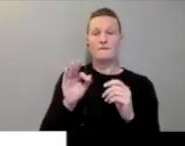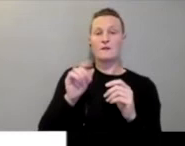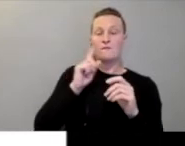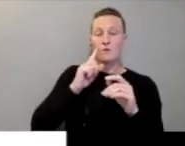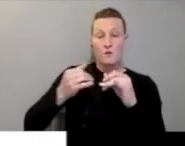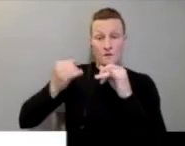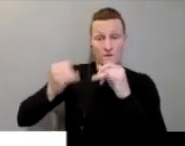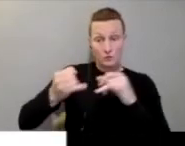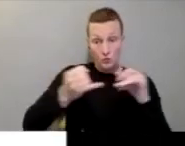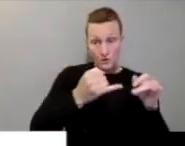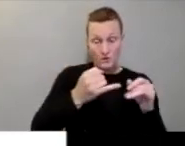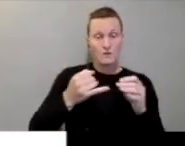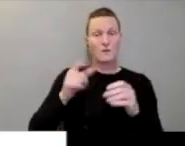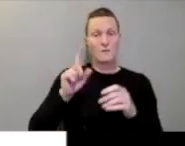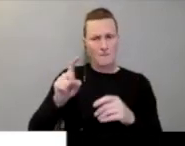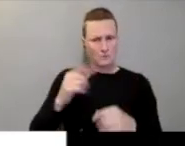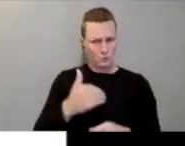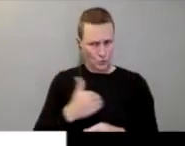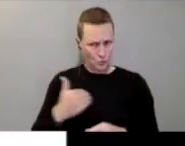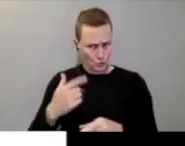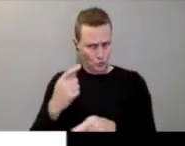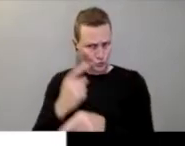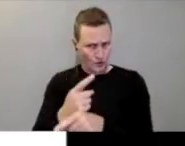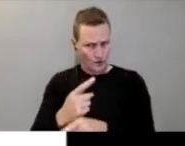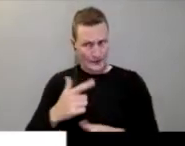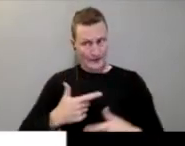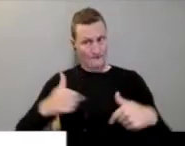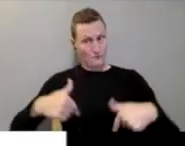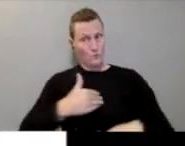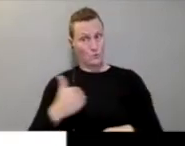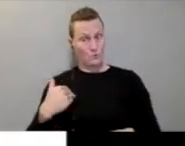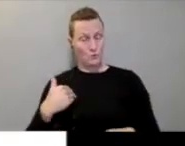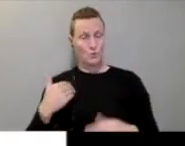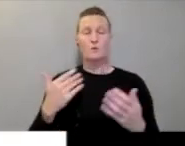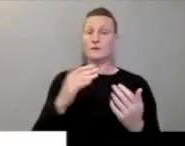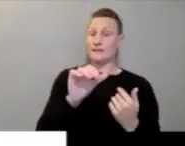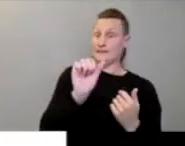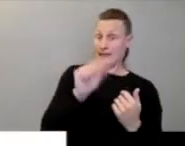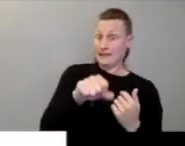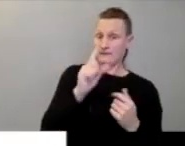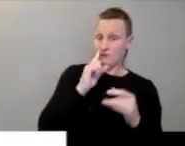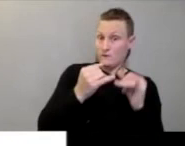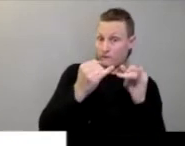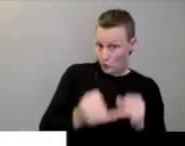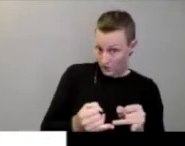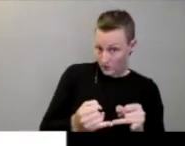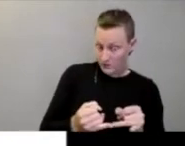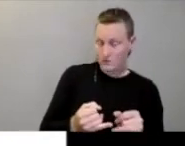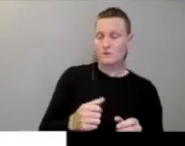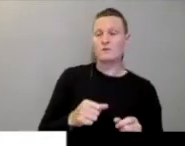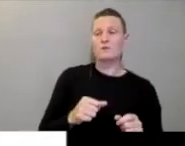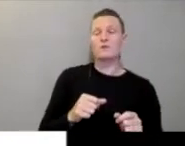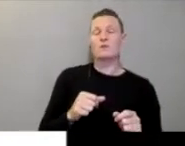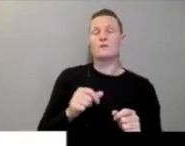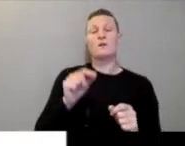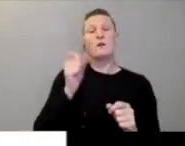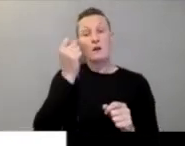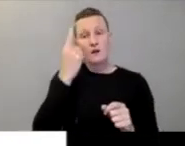to be a Toronto resident. For a collective, the majority of your collective members have to be Toronto residents, so more than